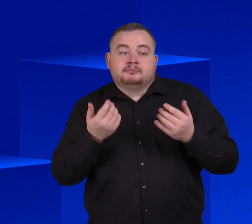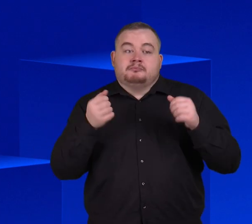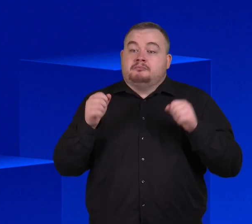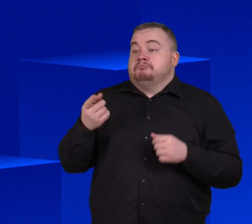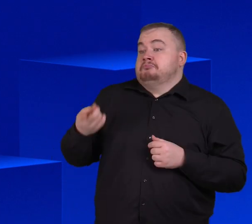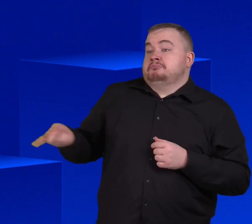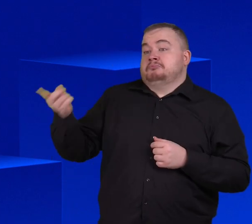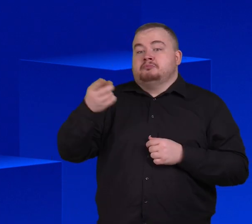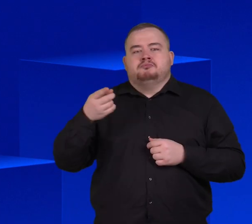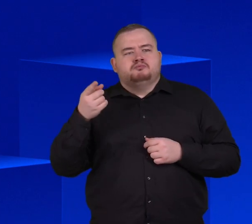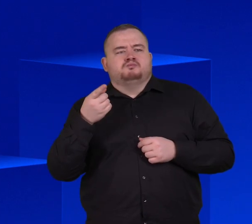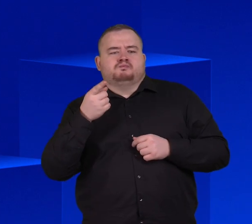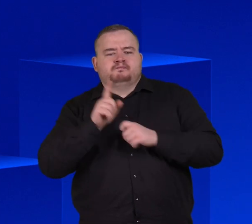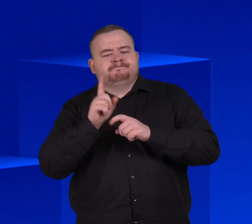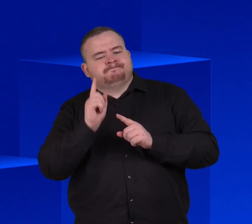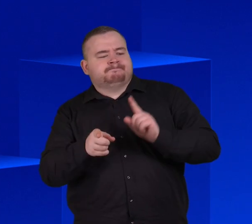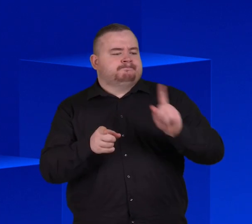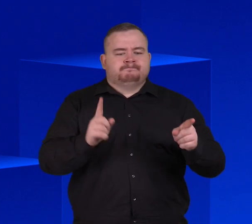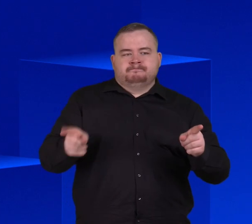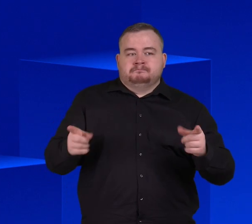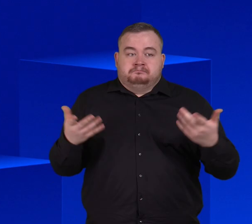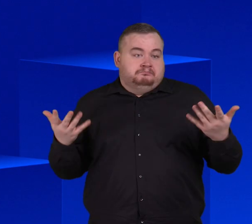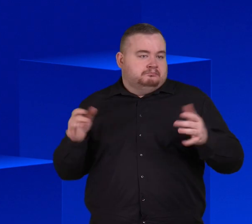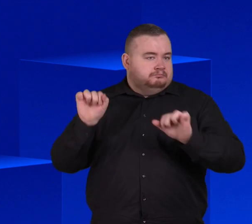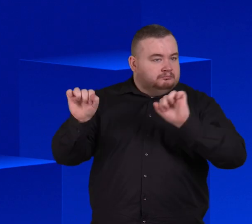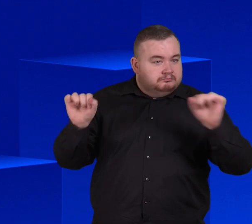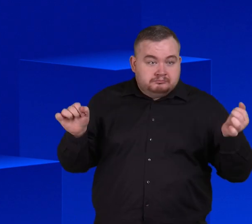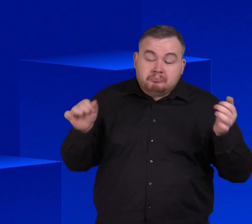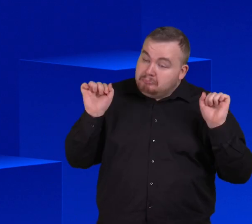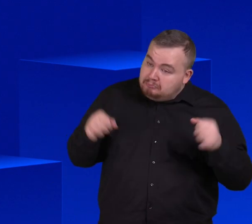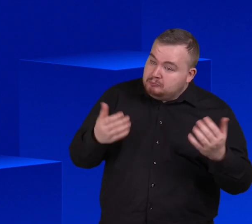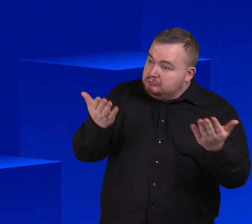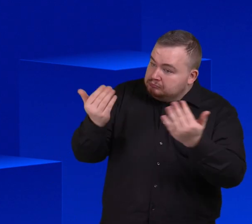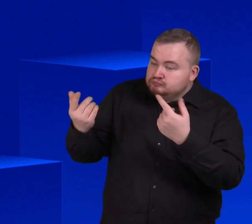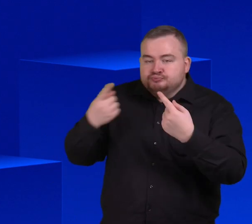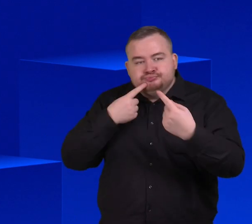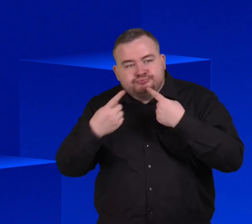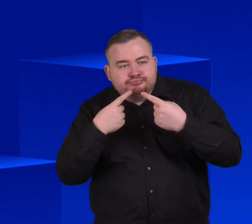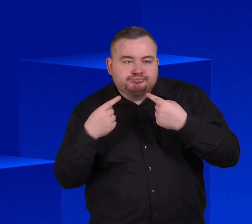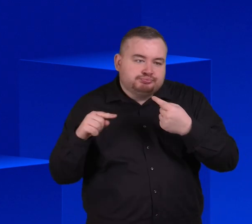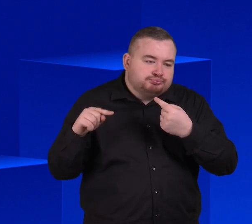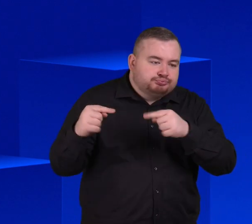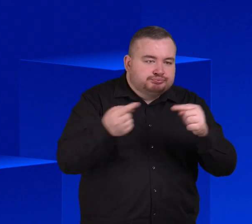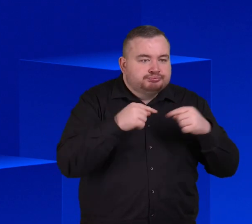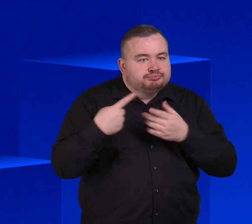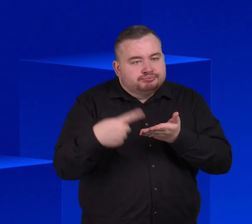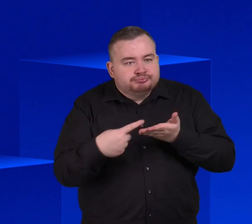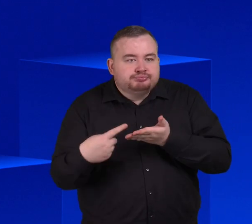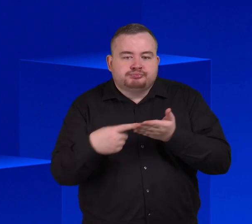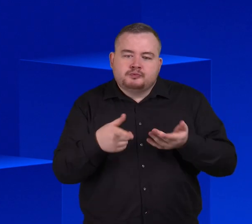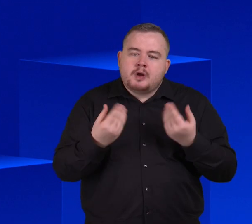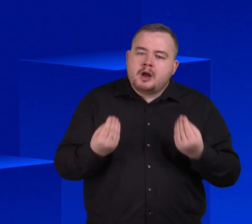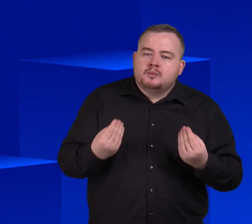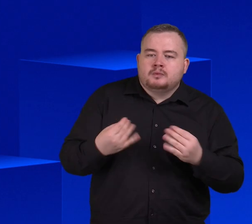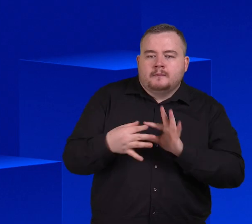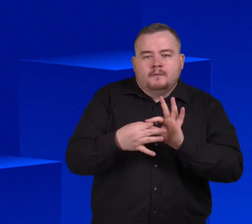the common future. So I would say we are a unique program, I dare say. You see